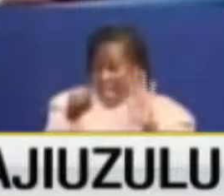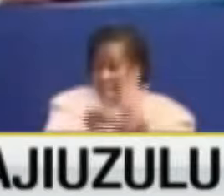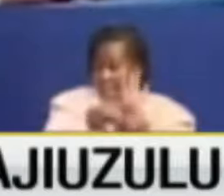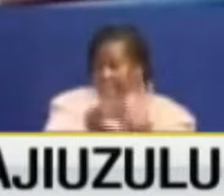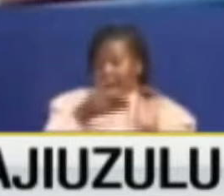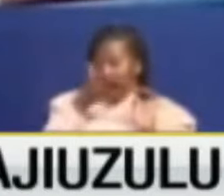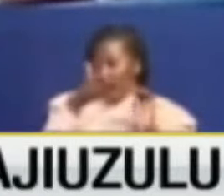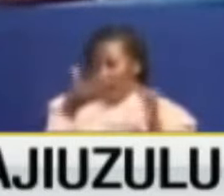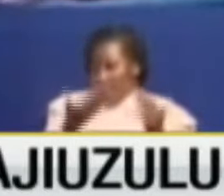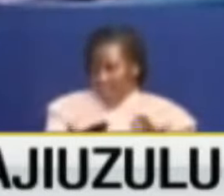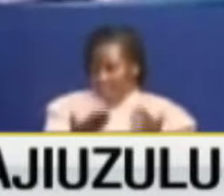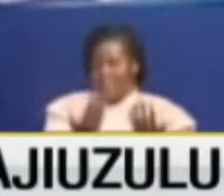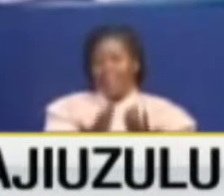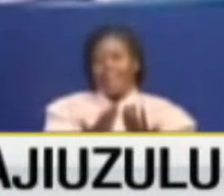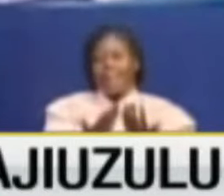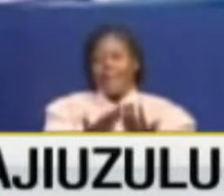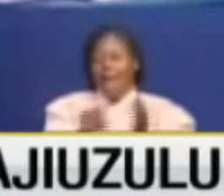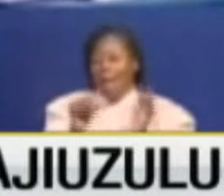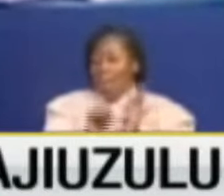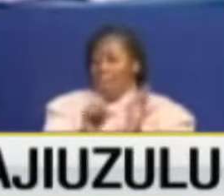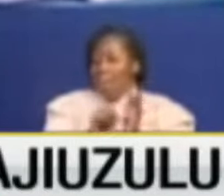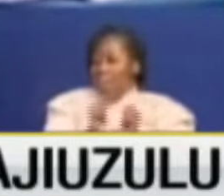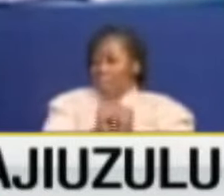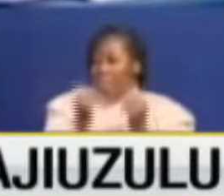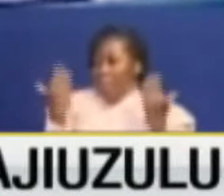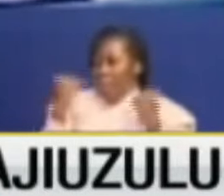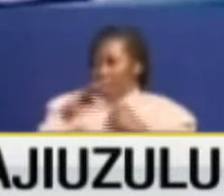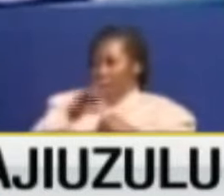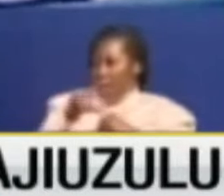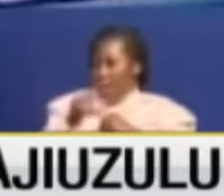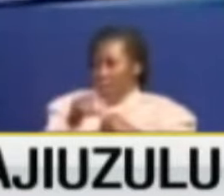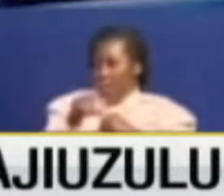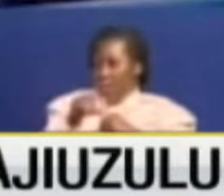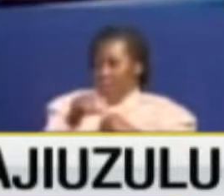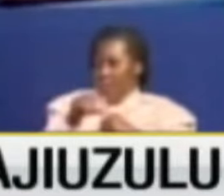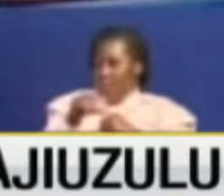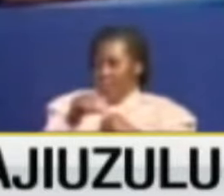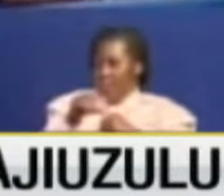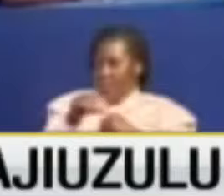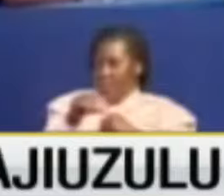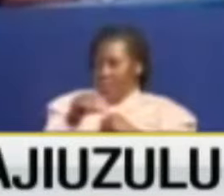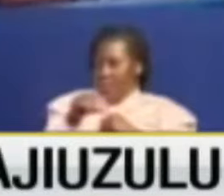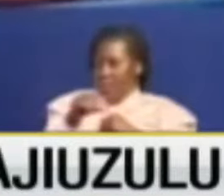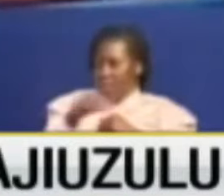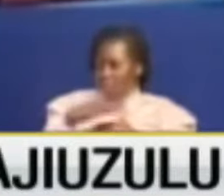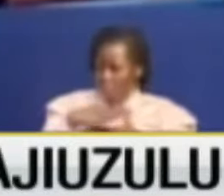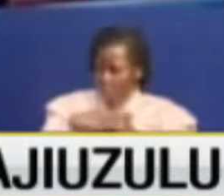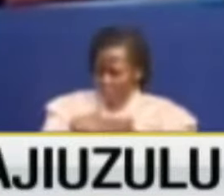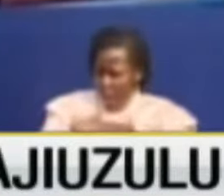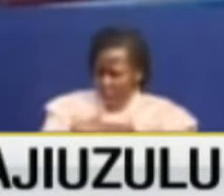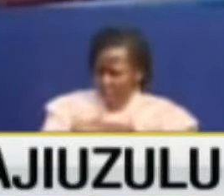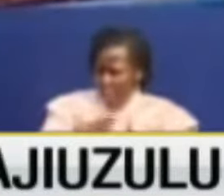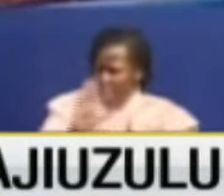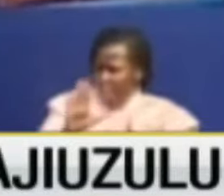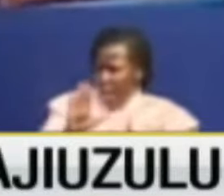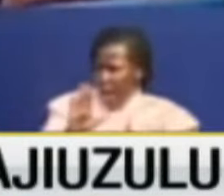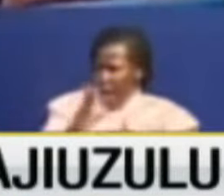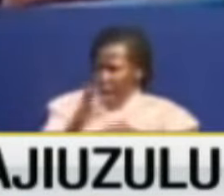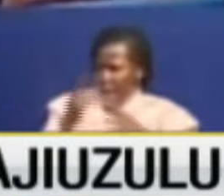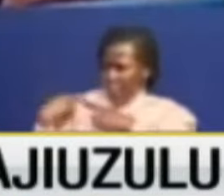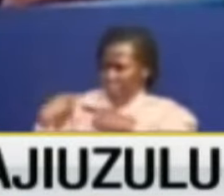is this. The problem with Meru County is not Her Excellency Honorable Kawira